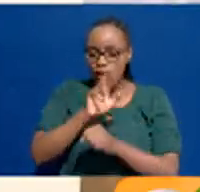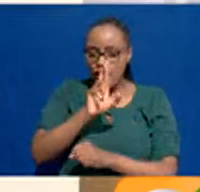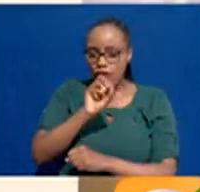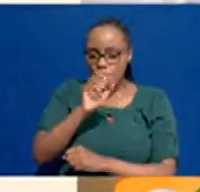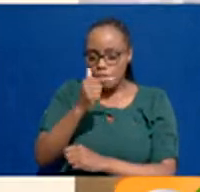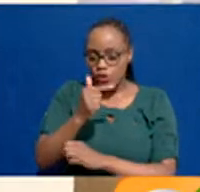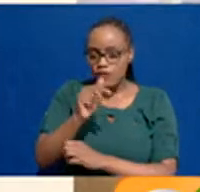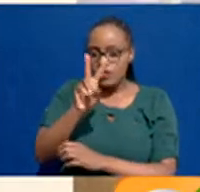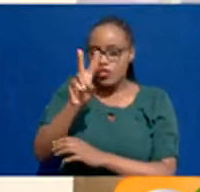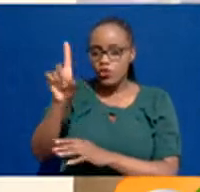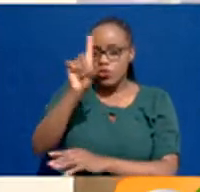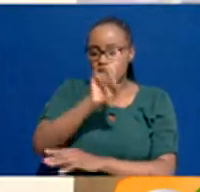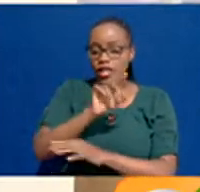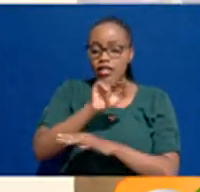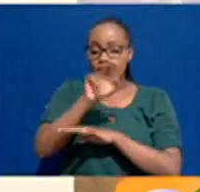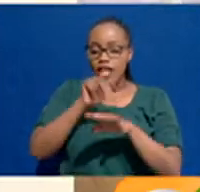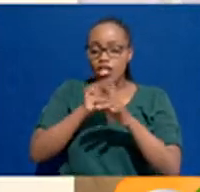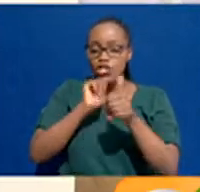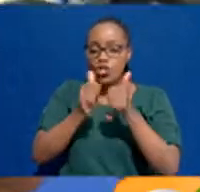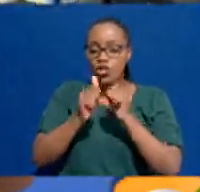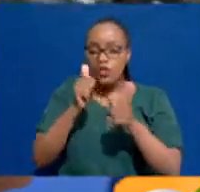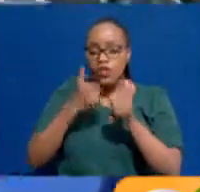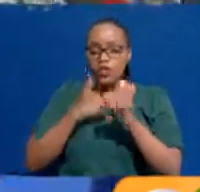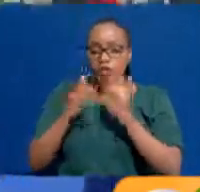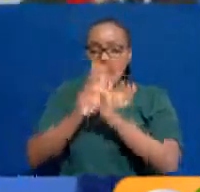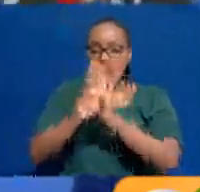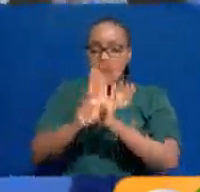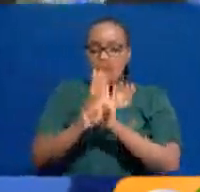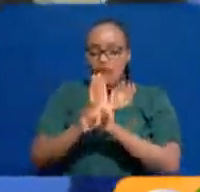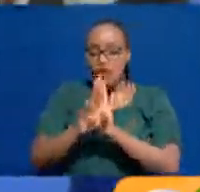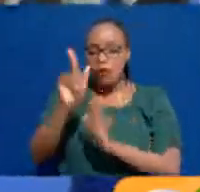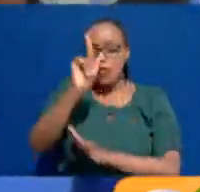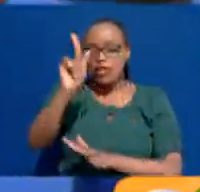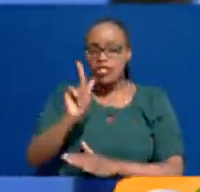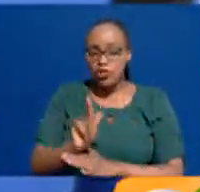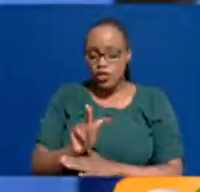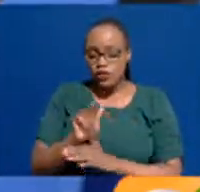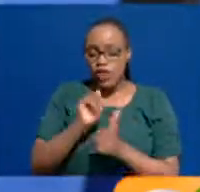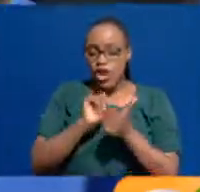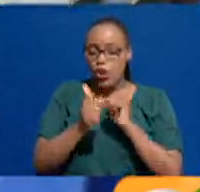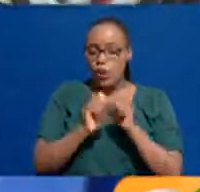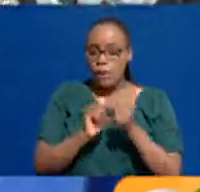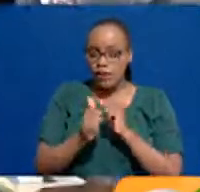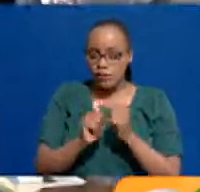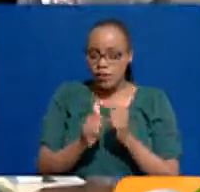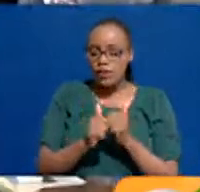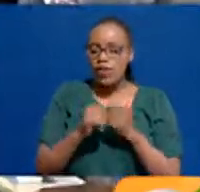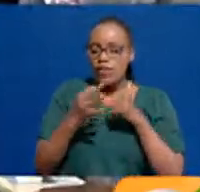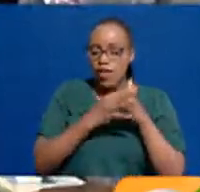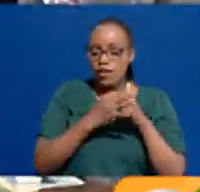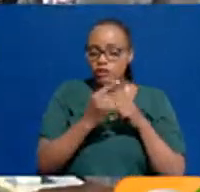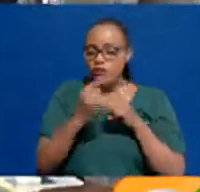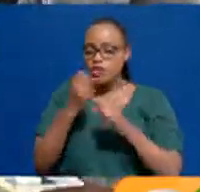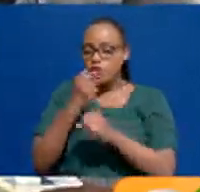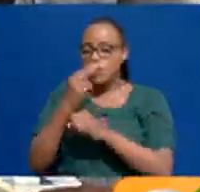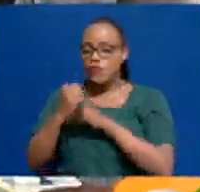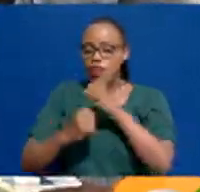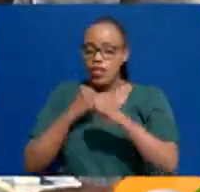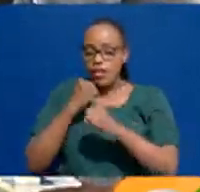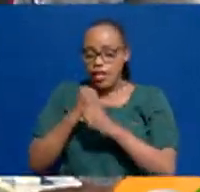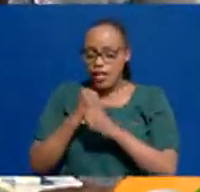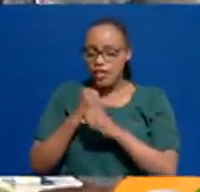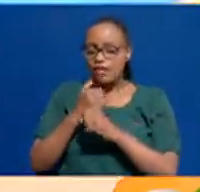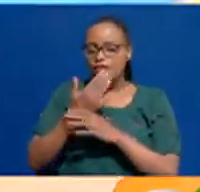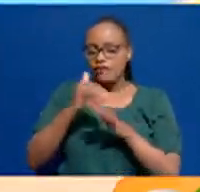two-day national competition drew representation from the regions competing in the 8 to 12 years